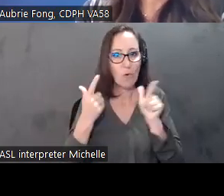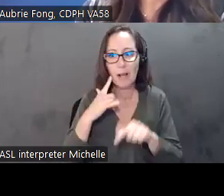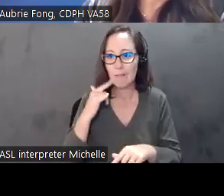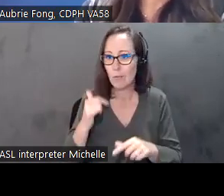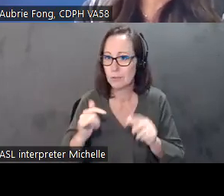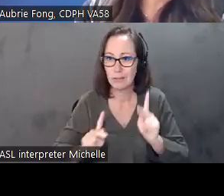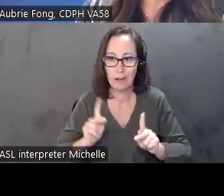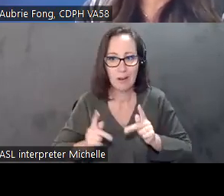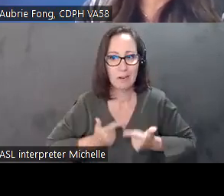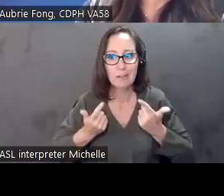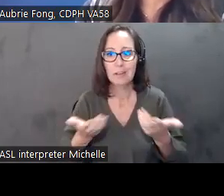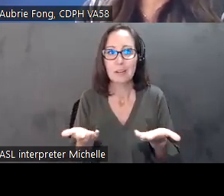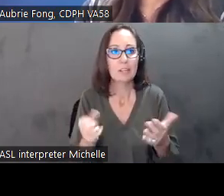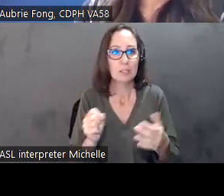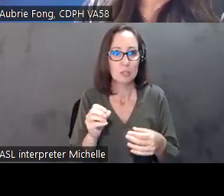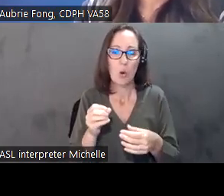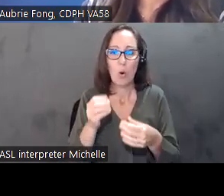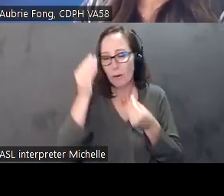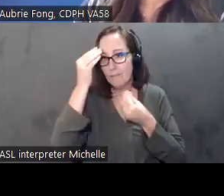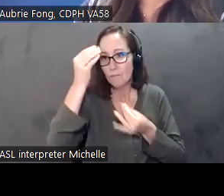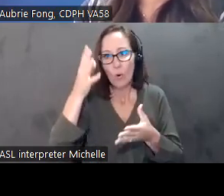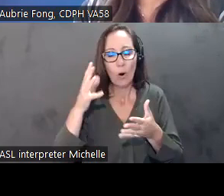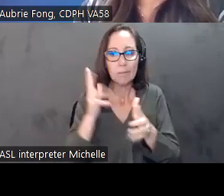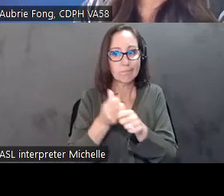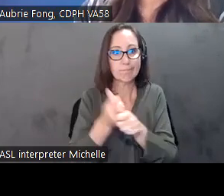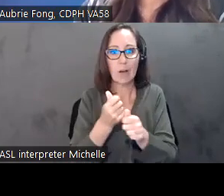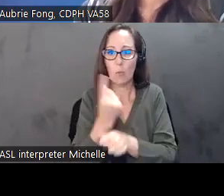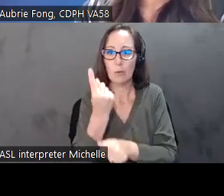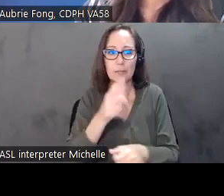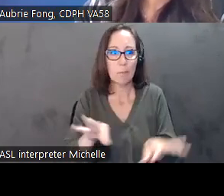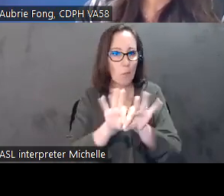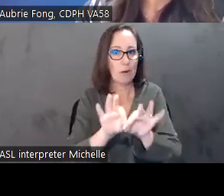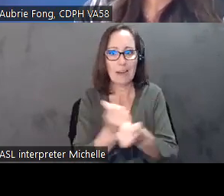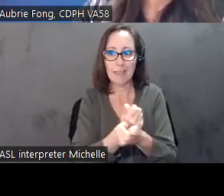up for both to stay informed on all things public health and vaccination related.